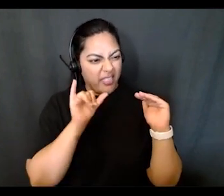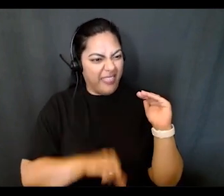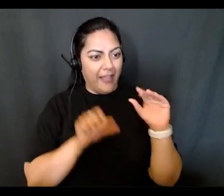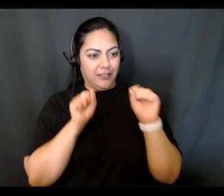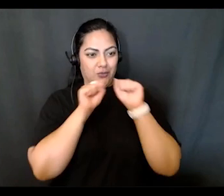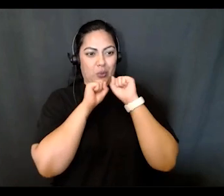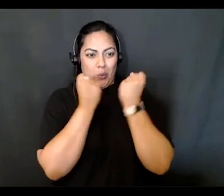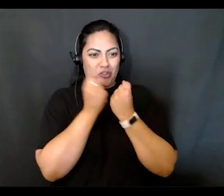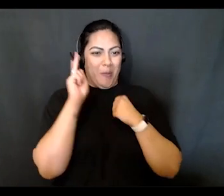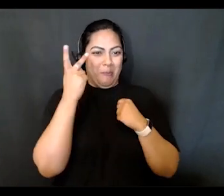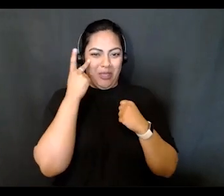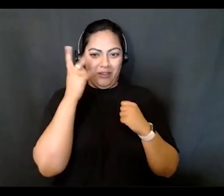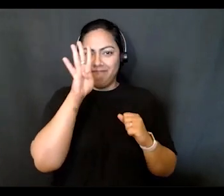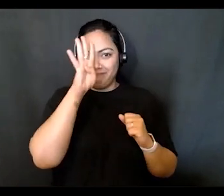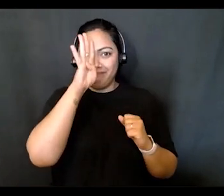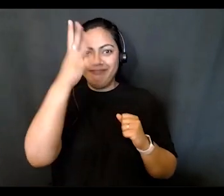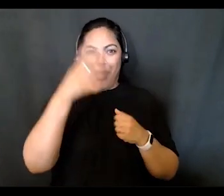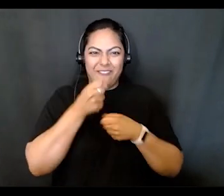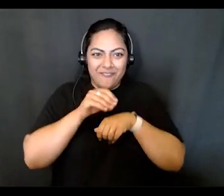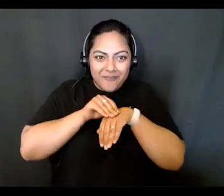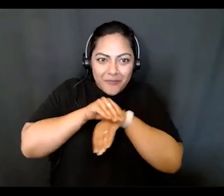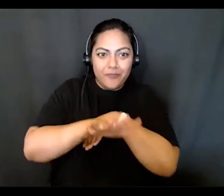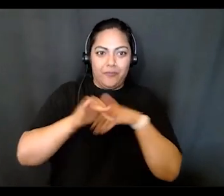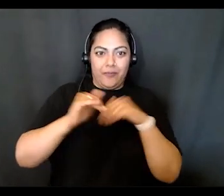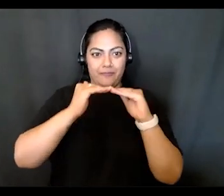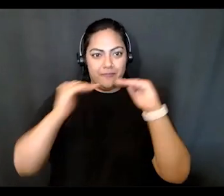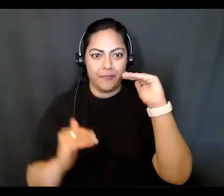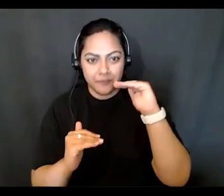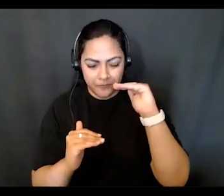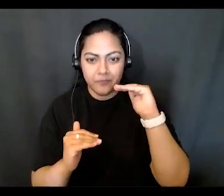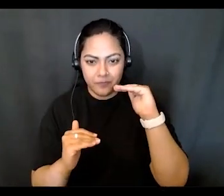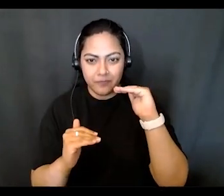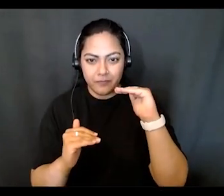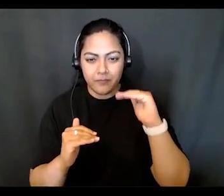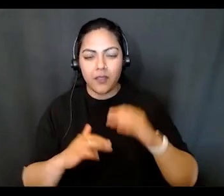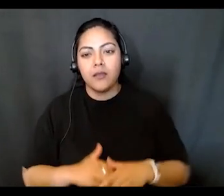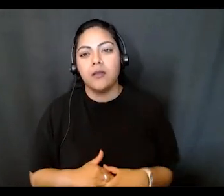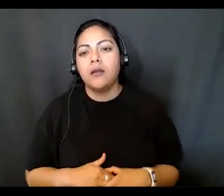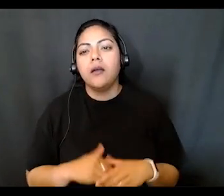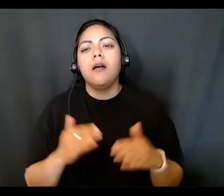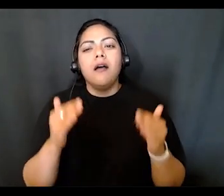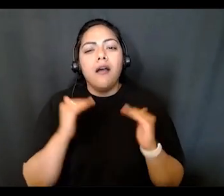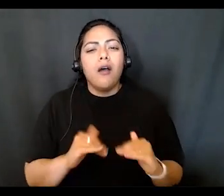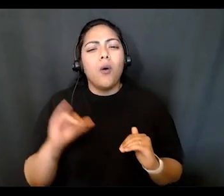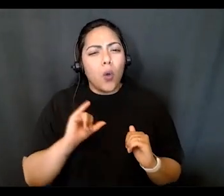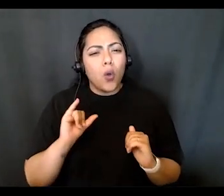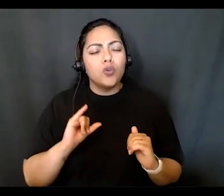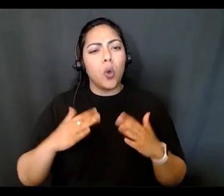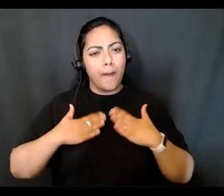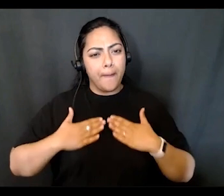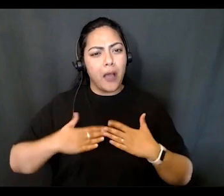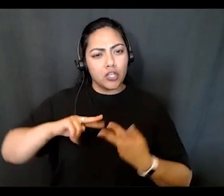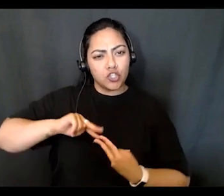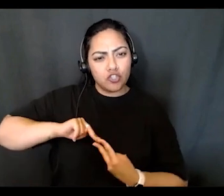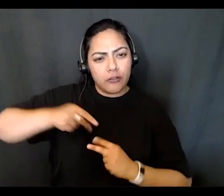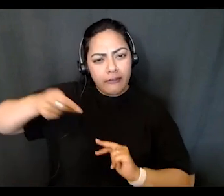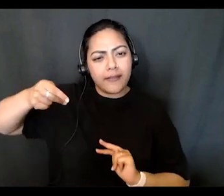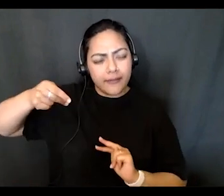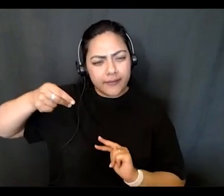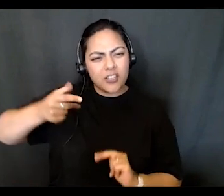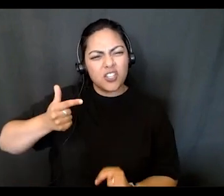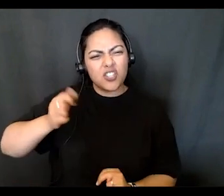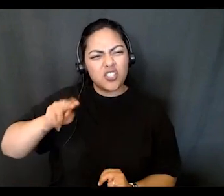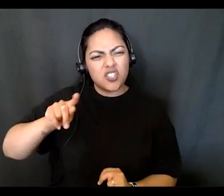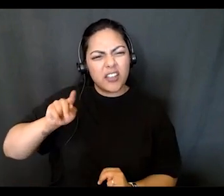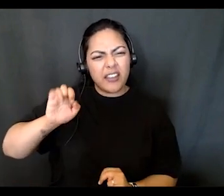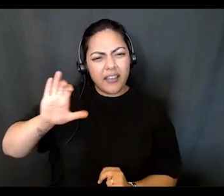important, the second point on really understanding the distinction between genetic variation, genetic ancestry, and race,